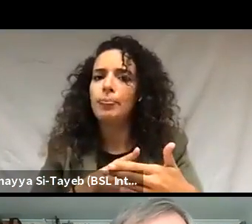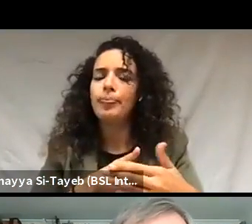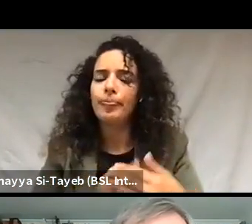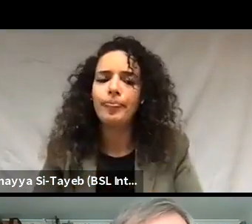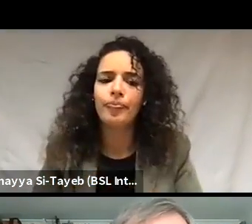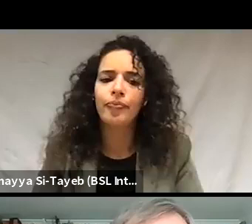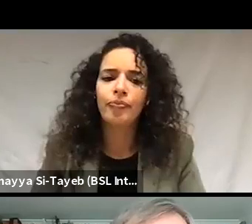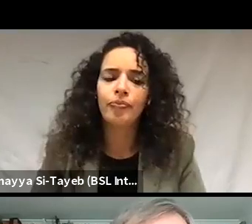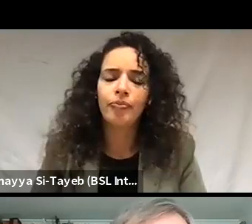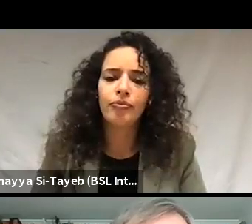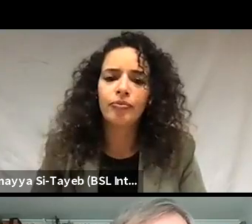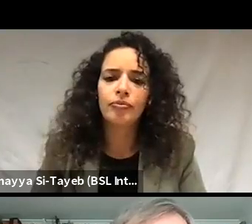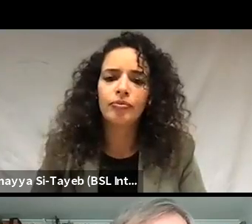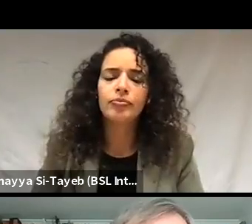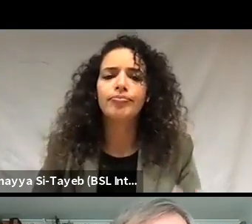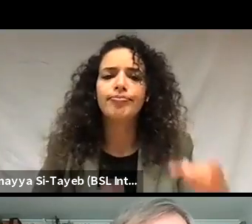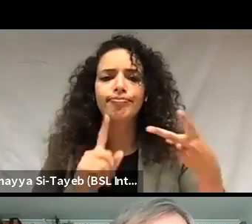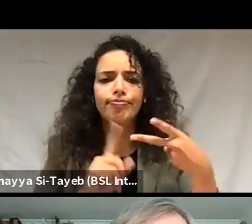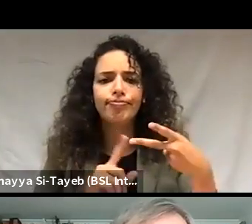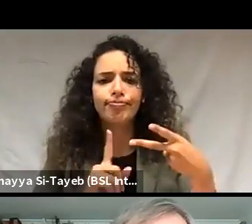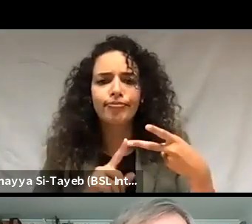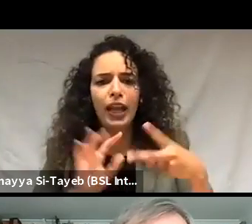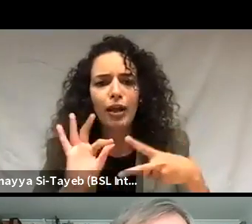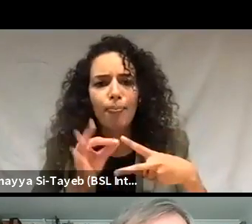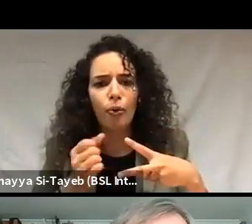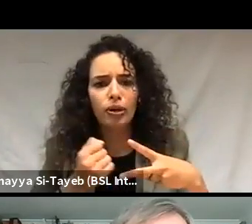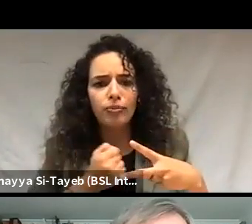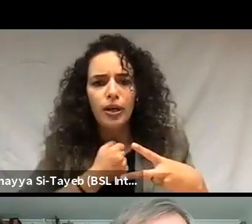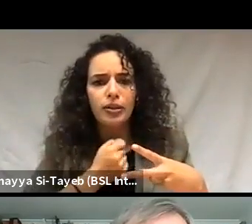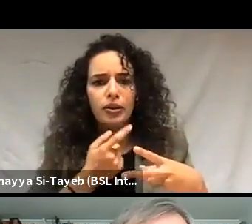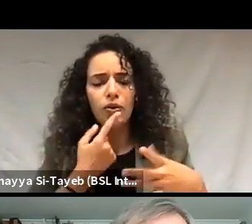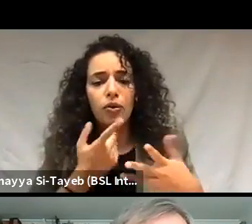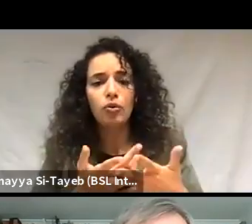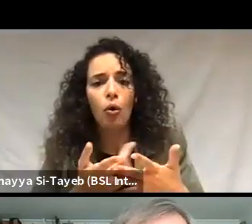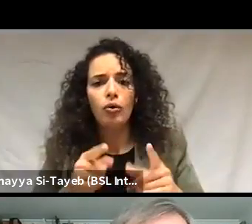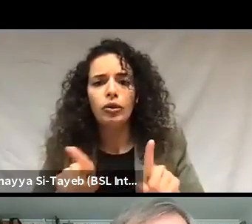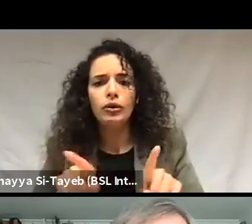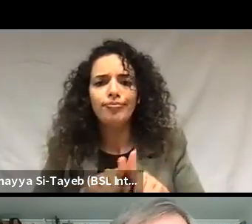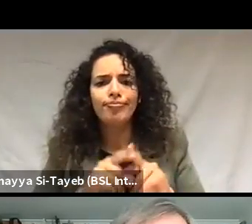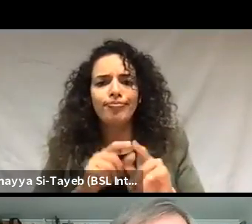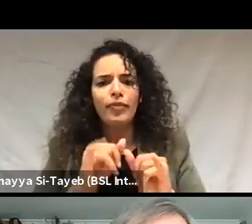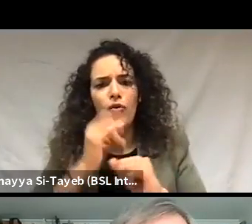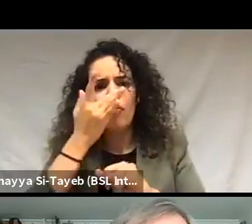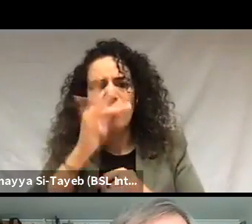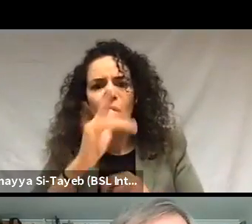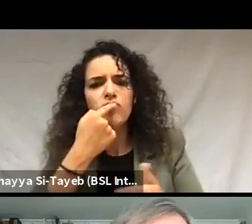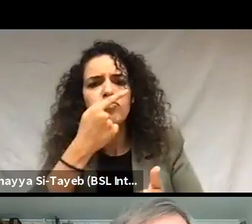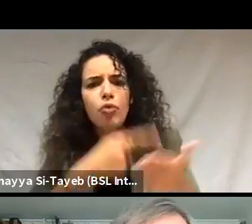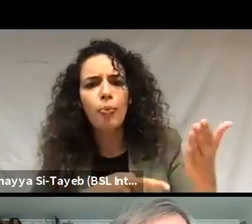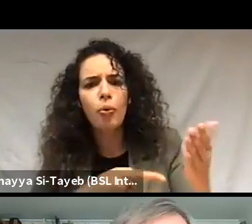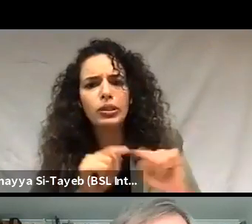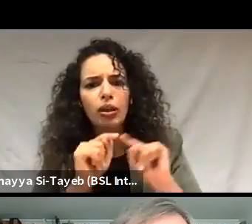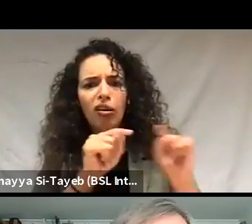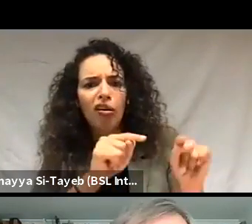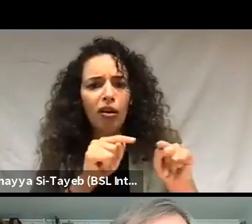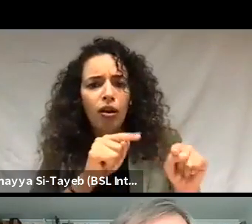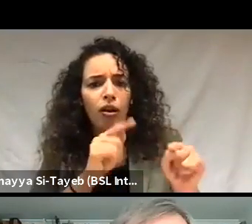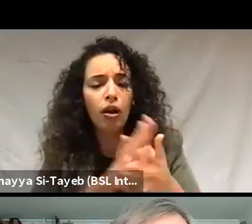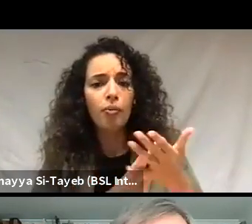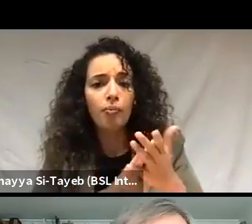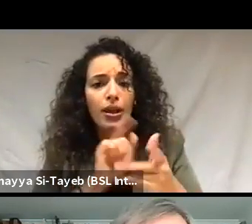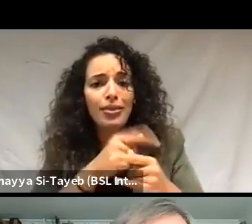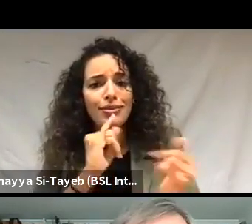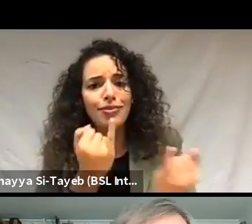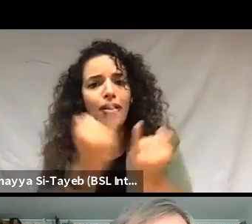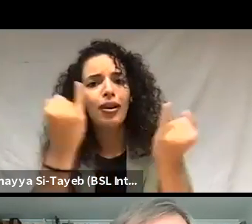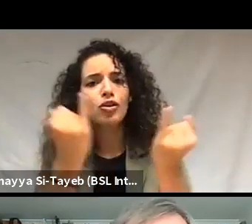that the kind of allegations that Mr. Cosbar talked about do violate libel laws, and that